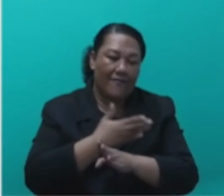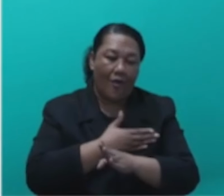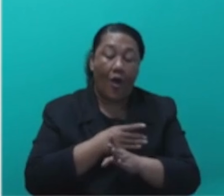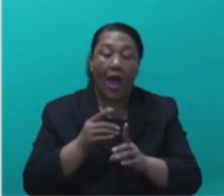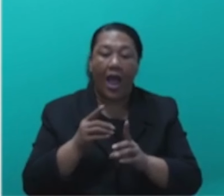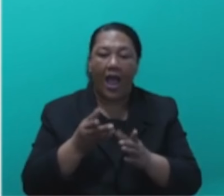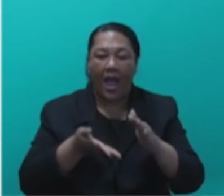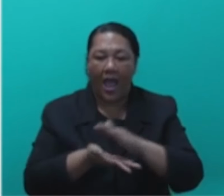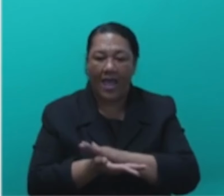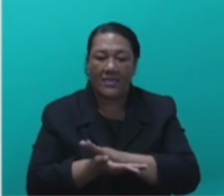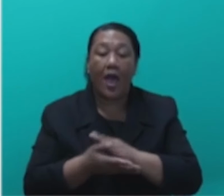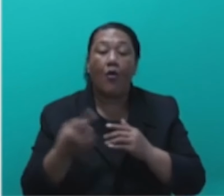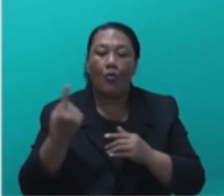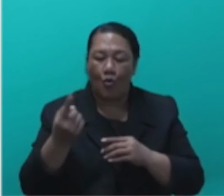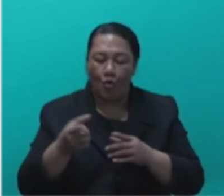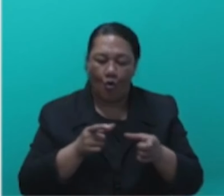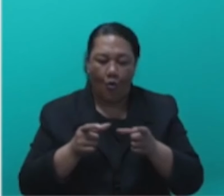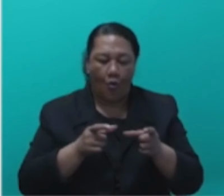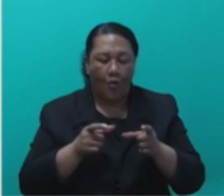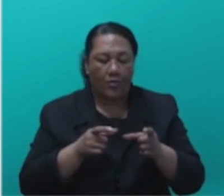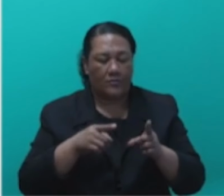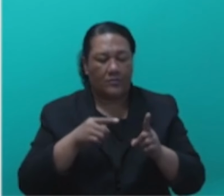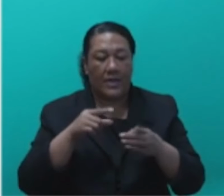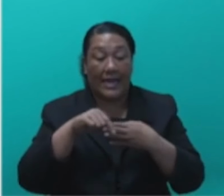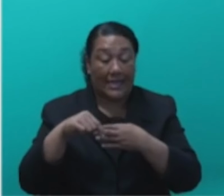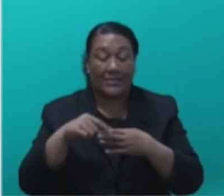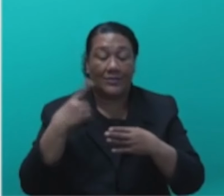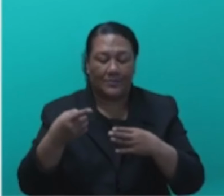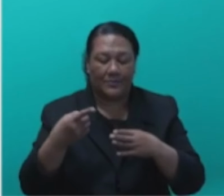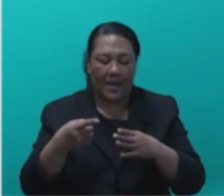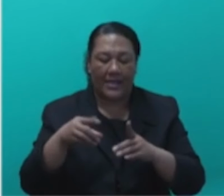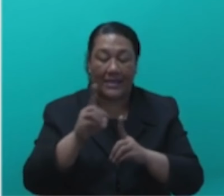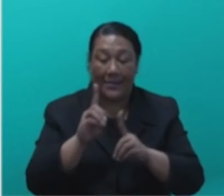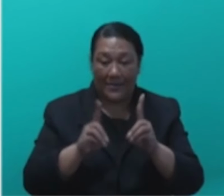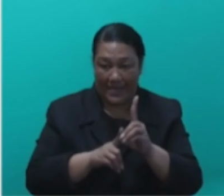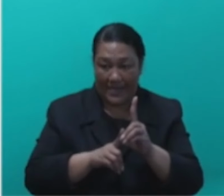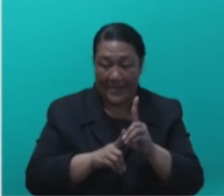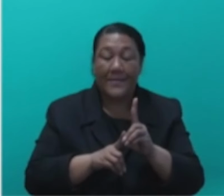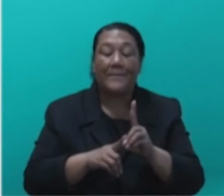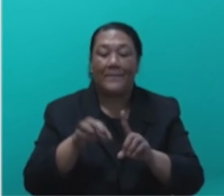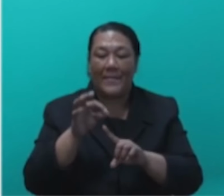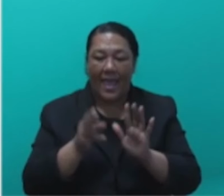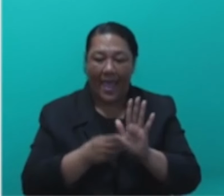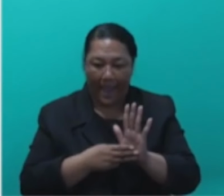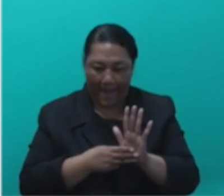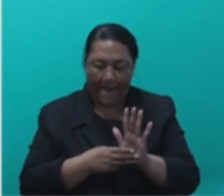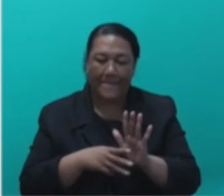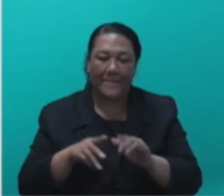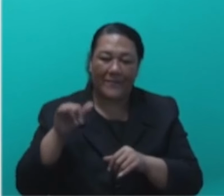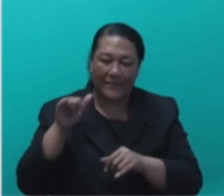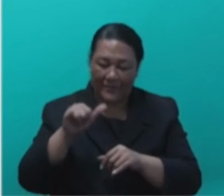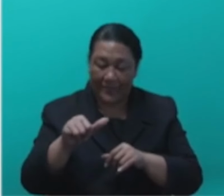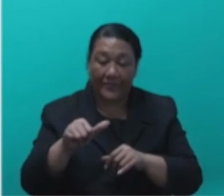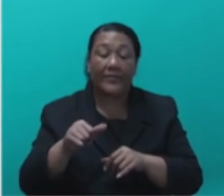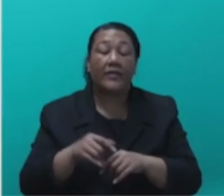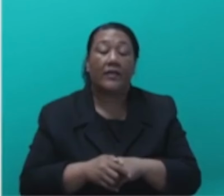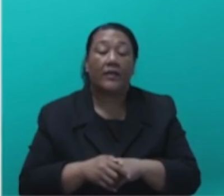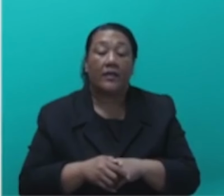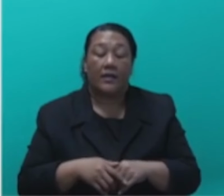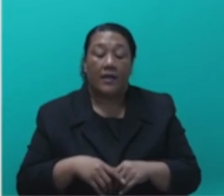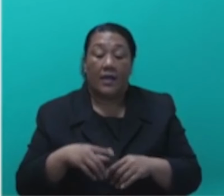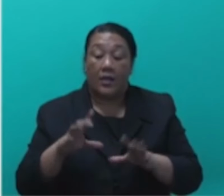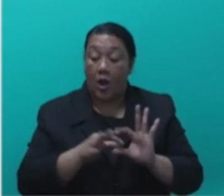agreement will advance our country's bilateral aviation cooperation and bring civil aviation transportation